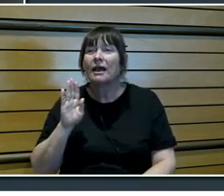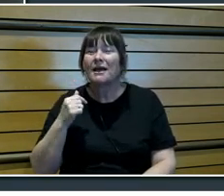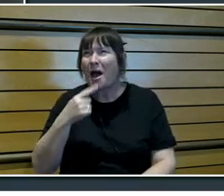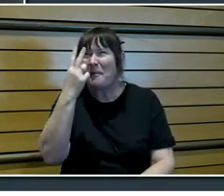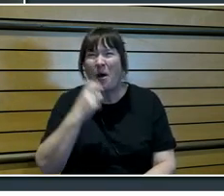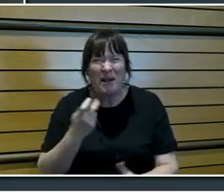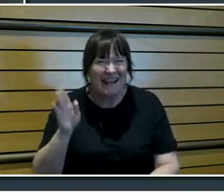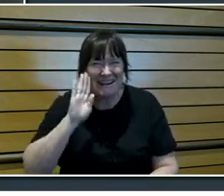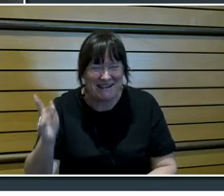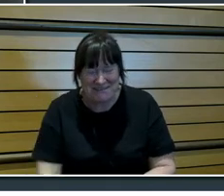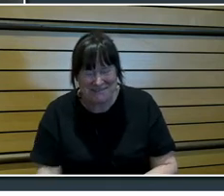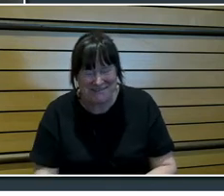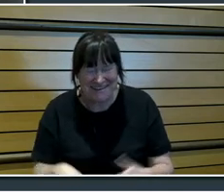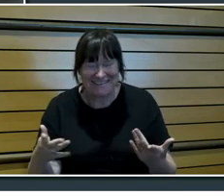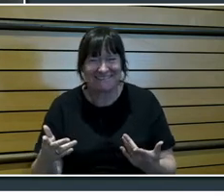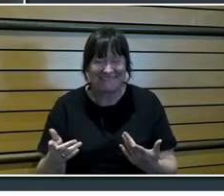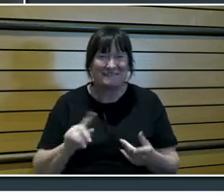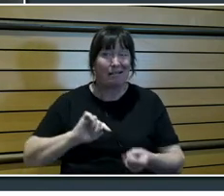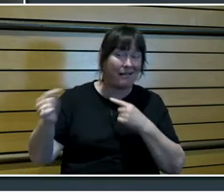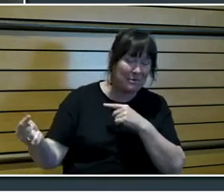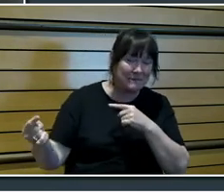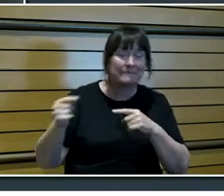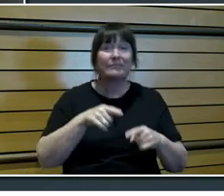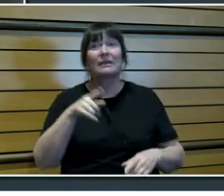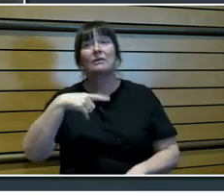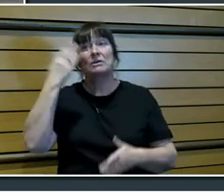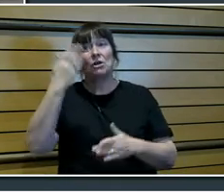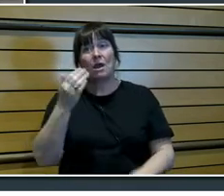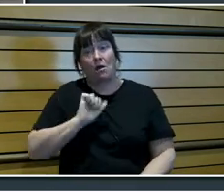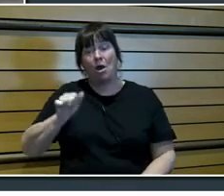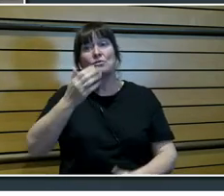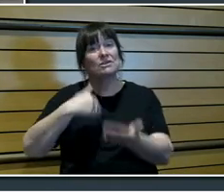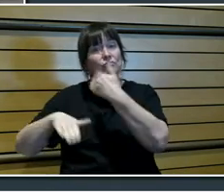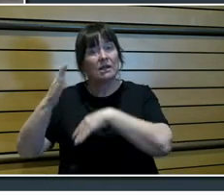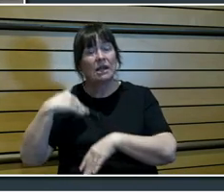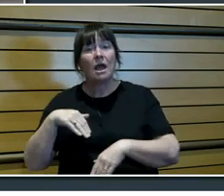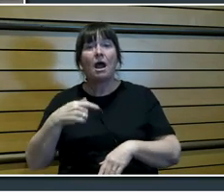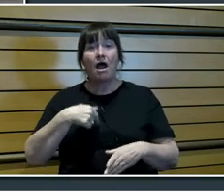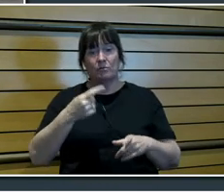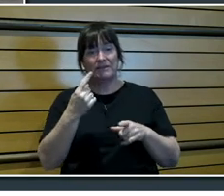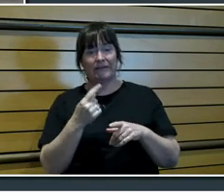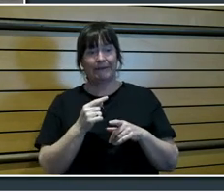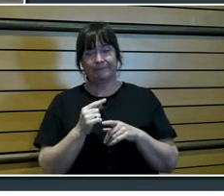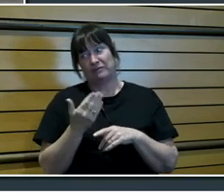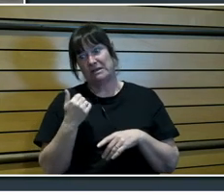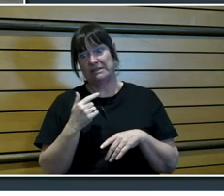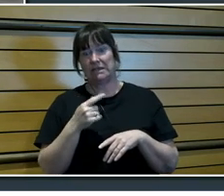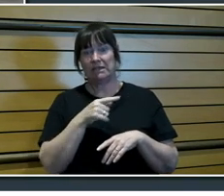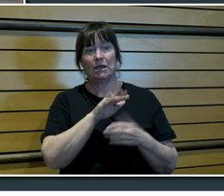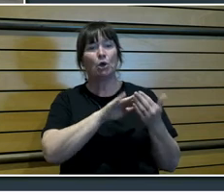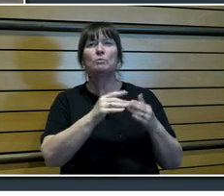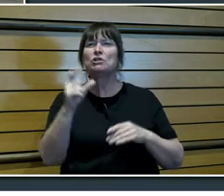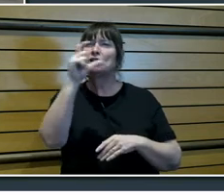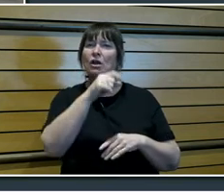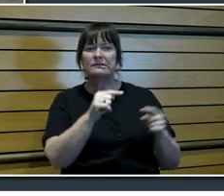my age and move closer to the mic. It's just that we don't know our own history. And I was having a little battle the other day at the community